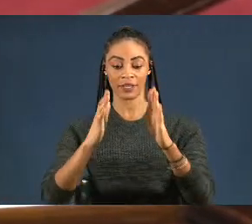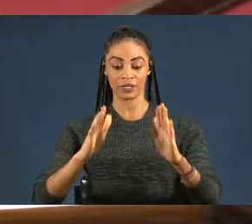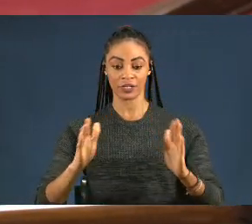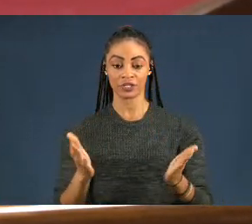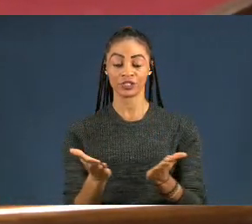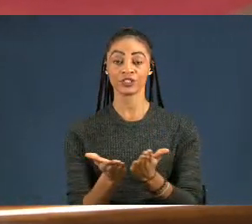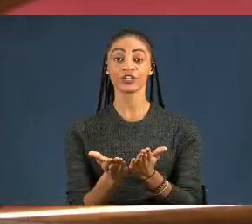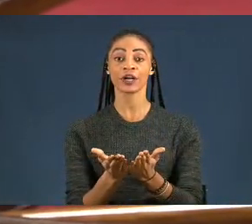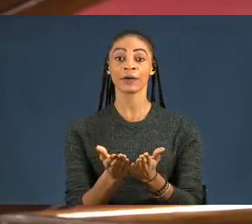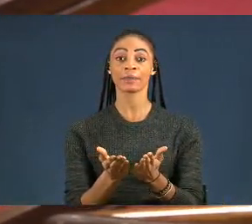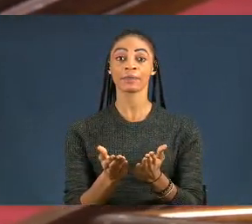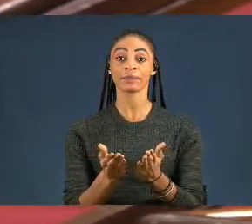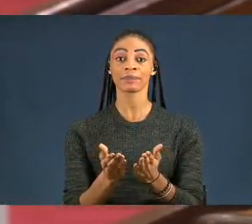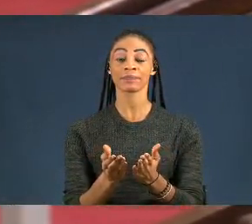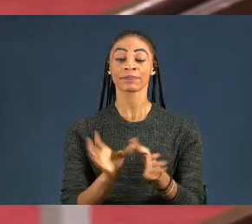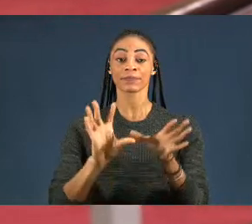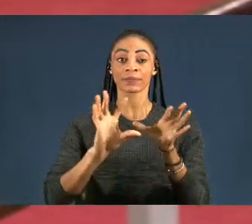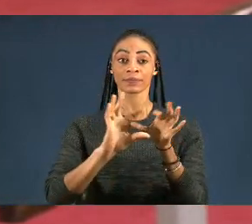Now, when this lady